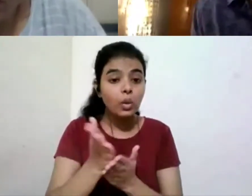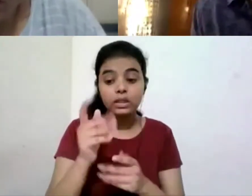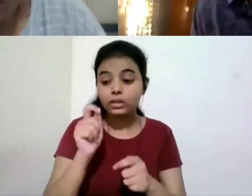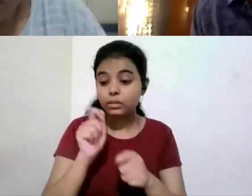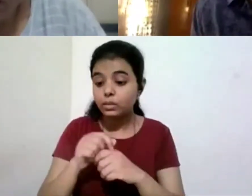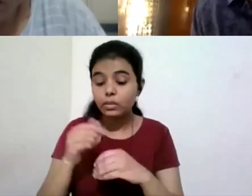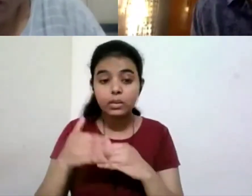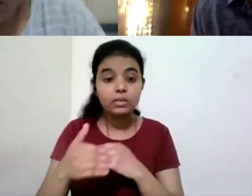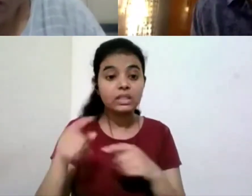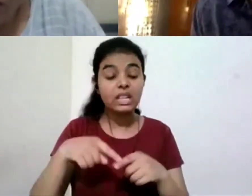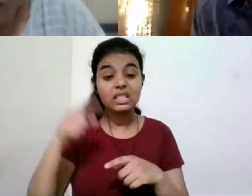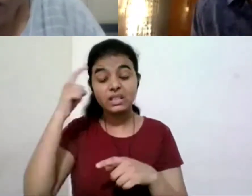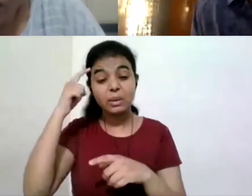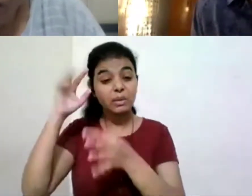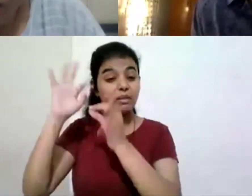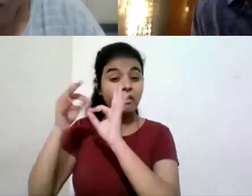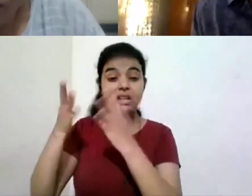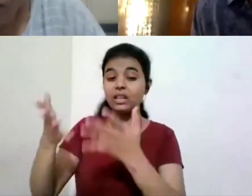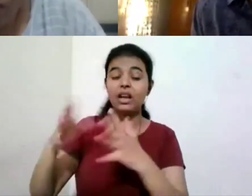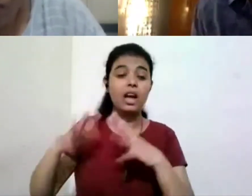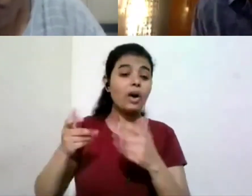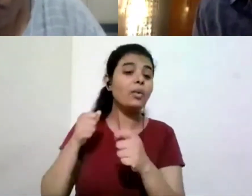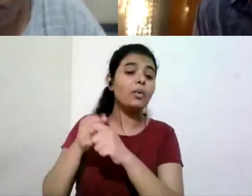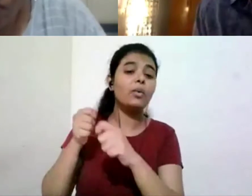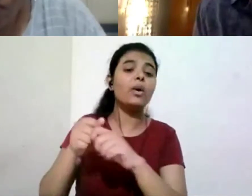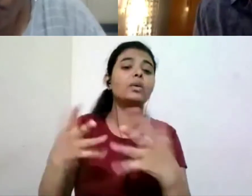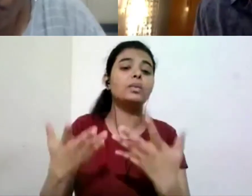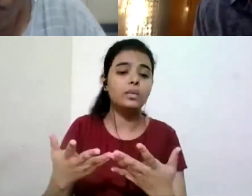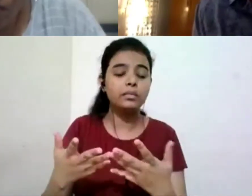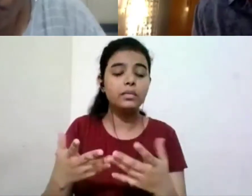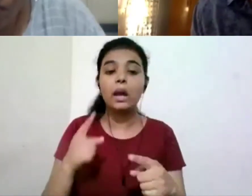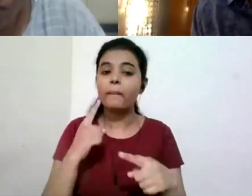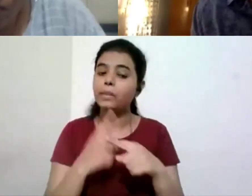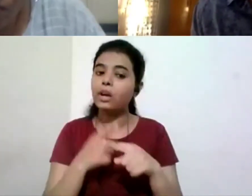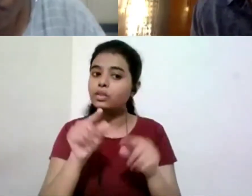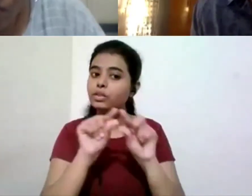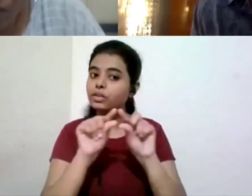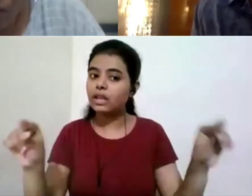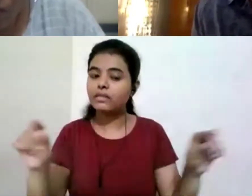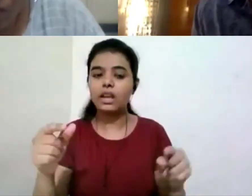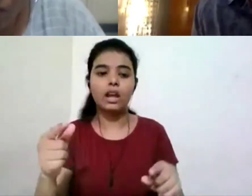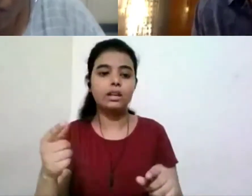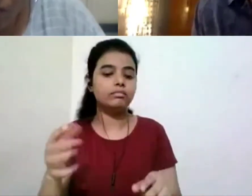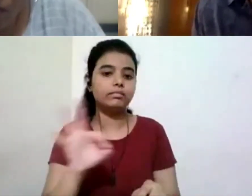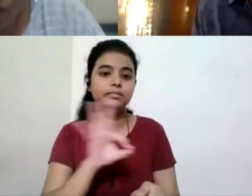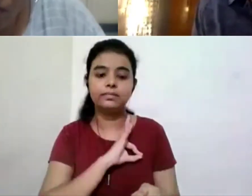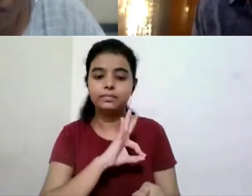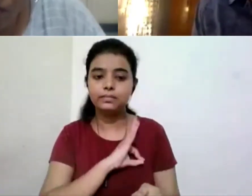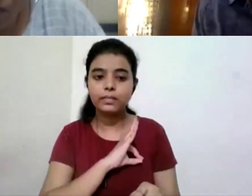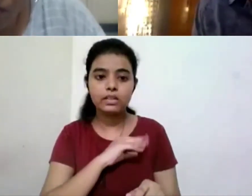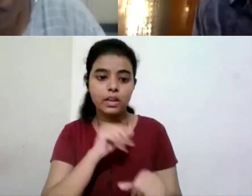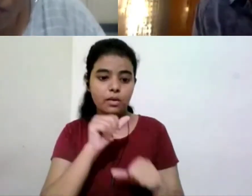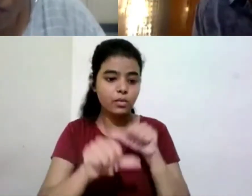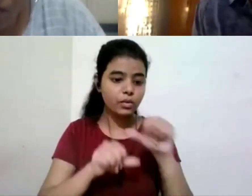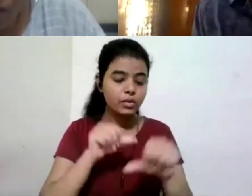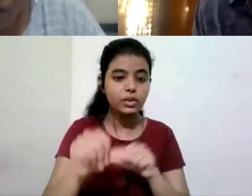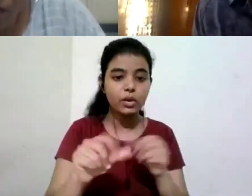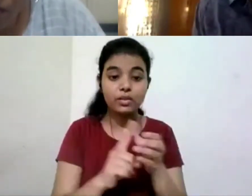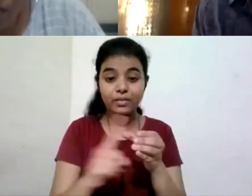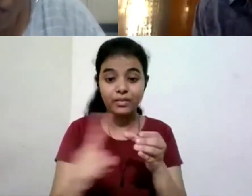fight with this mindset. And also, I loved the sentence that you used, the procedure of exclusion